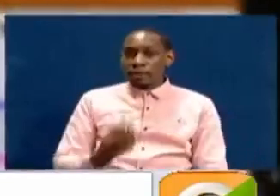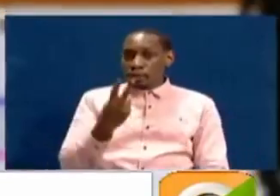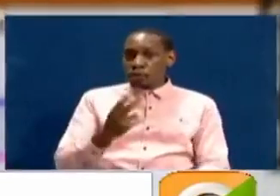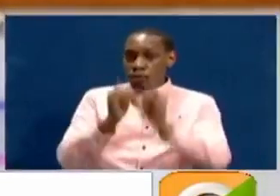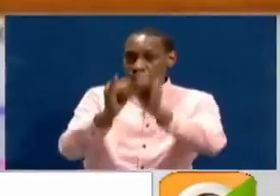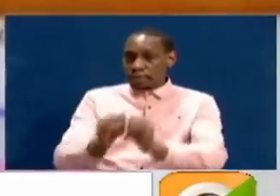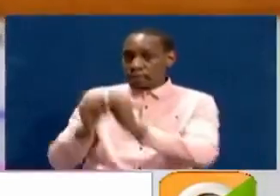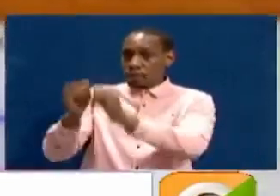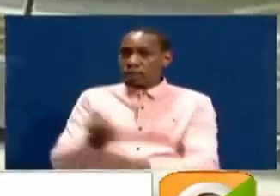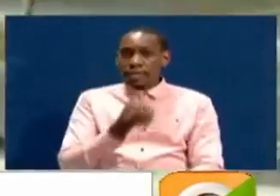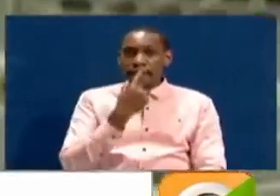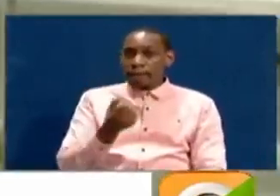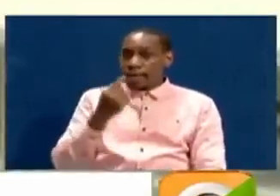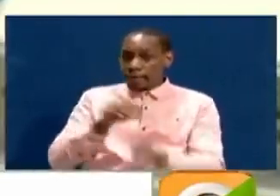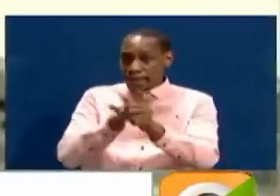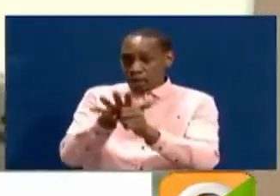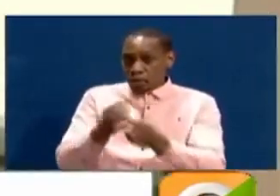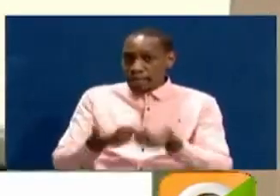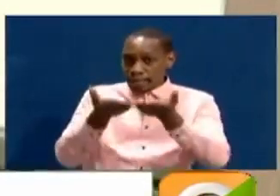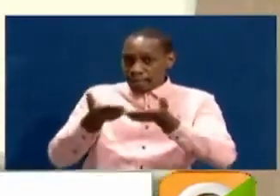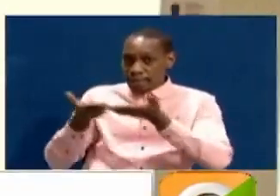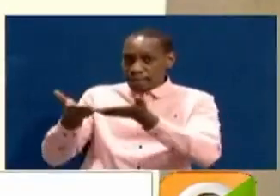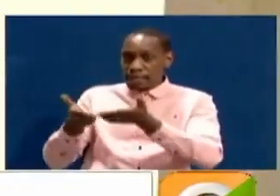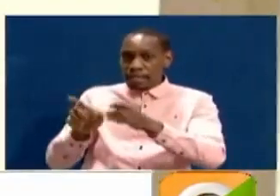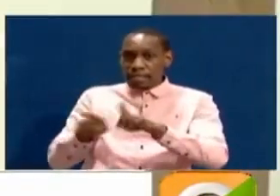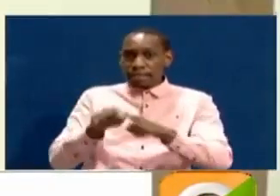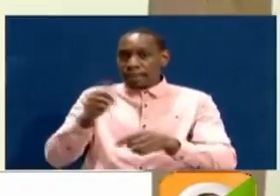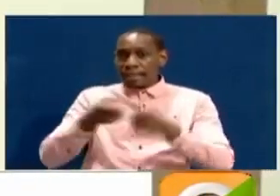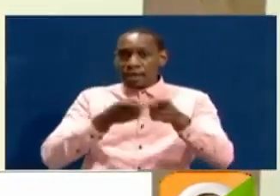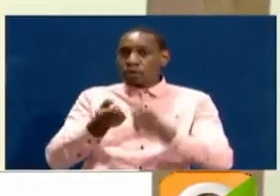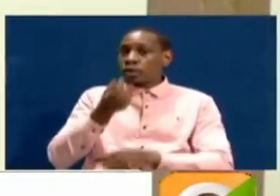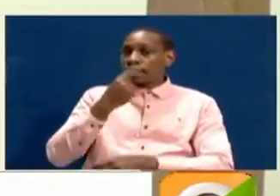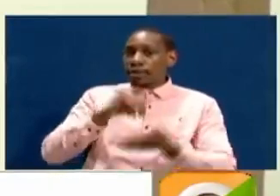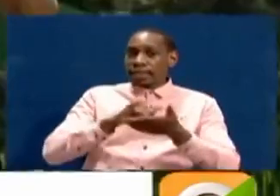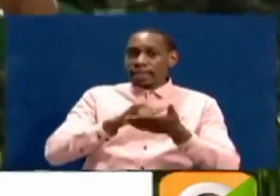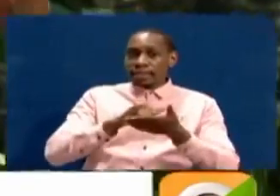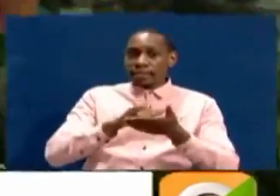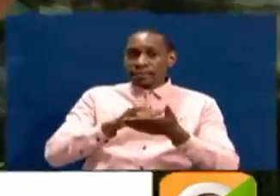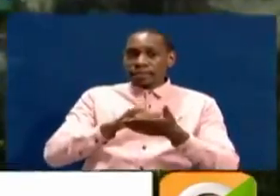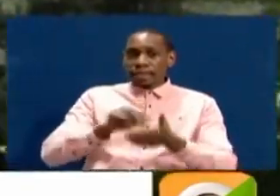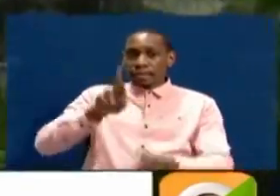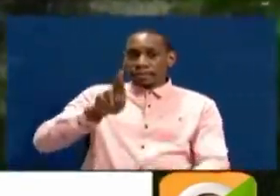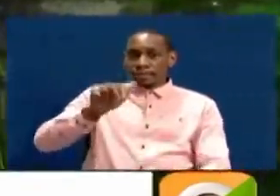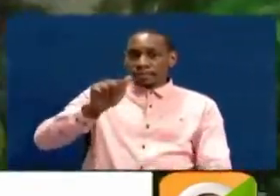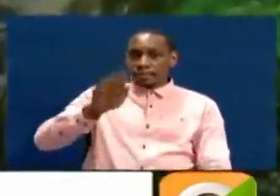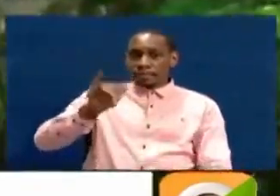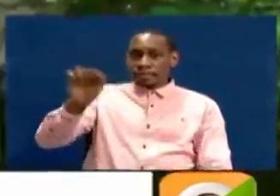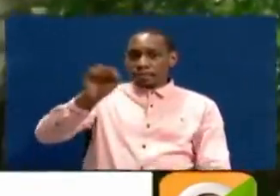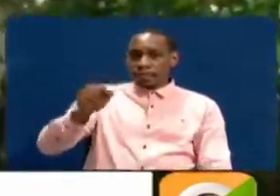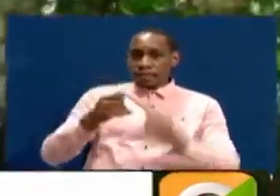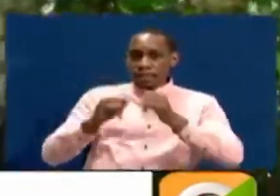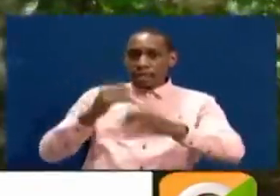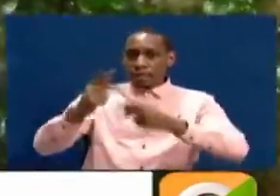could have been vaccinated with either the CHAdOx1 vaccine or the control vaccine, which in this case is rabies. As part of the